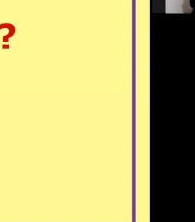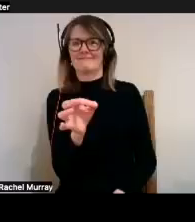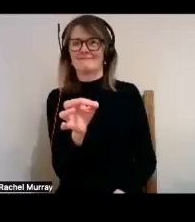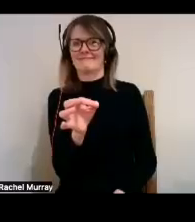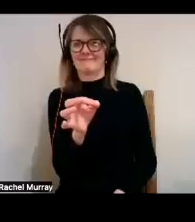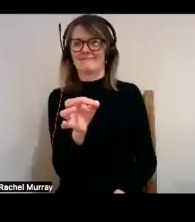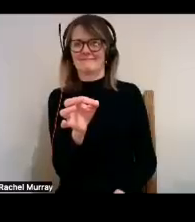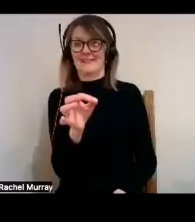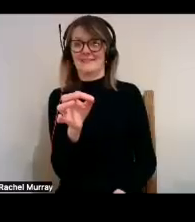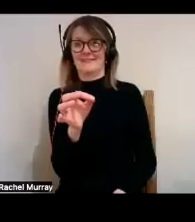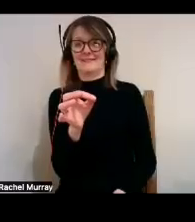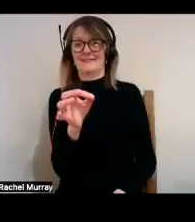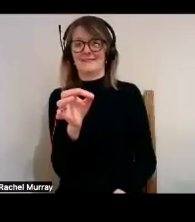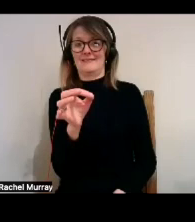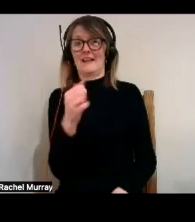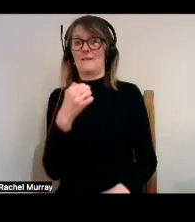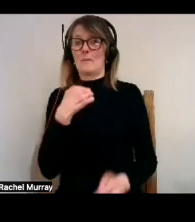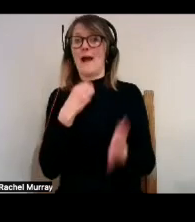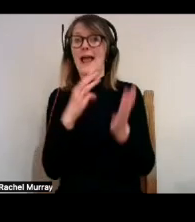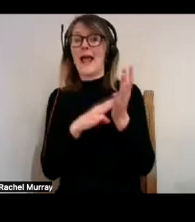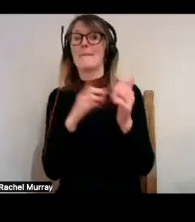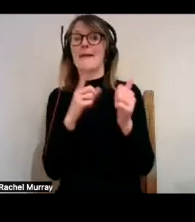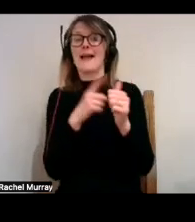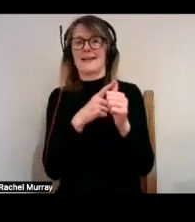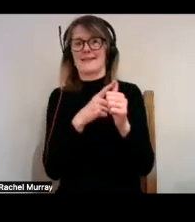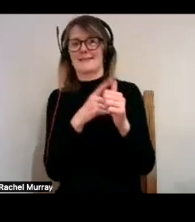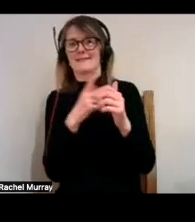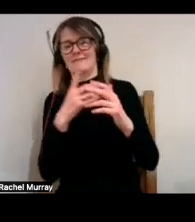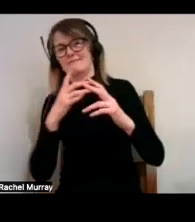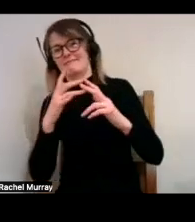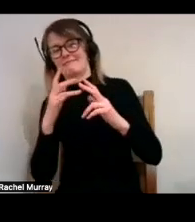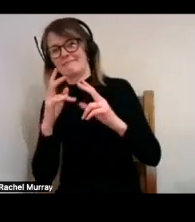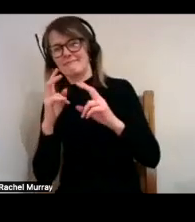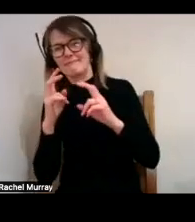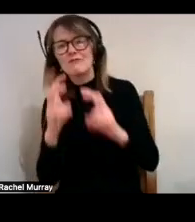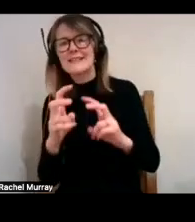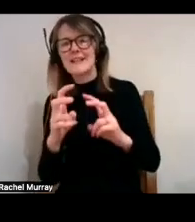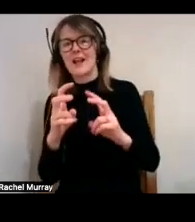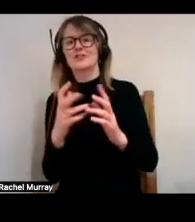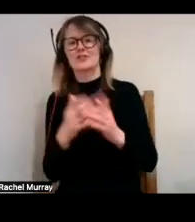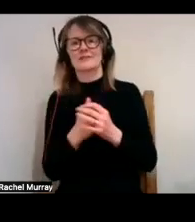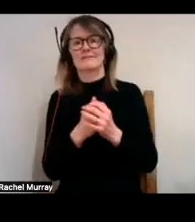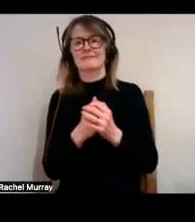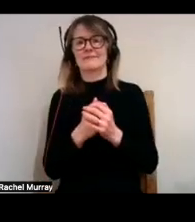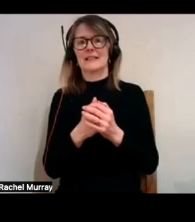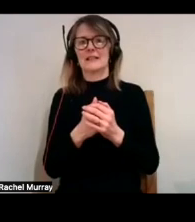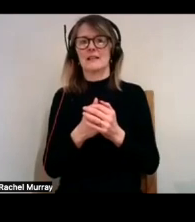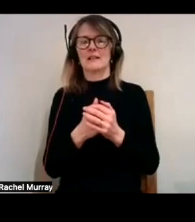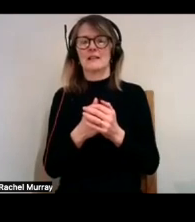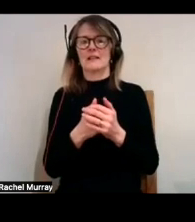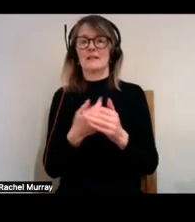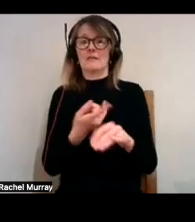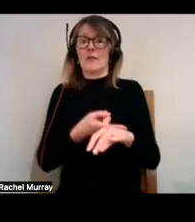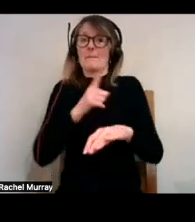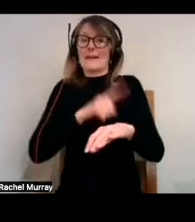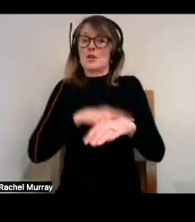I asked when I was setting up my research. So how do bishops